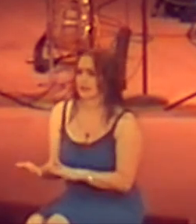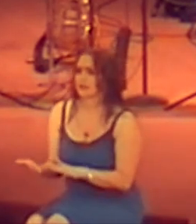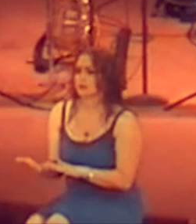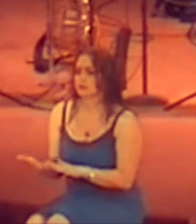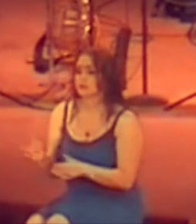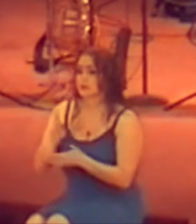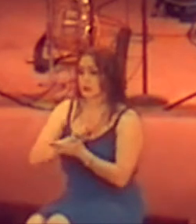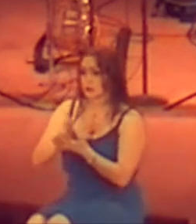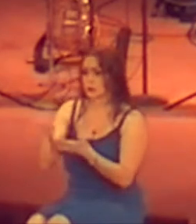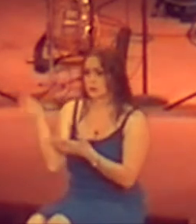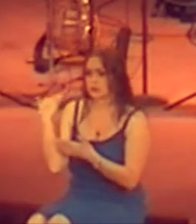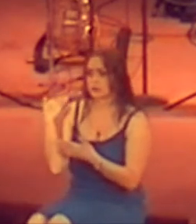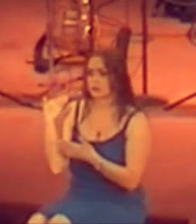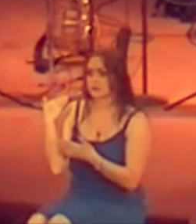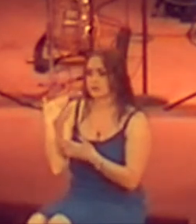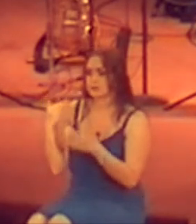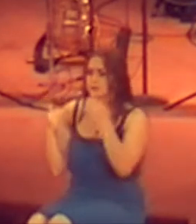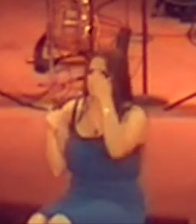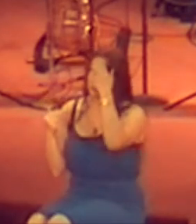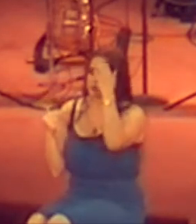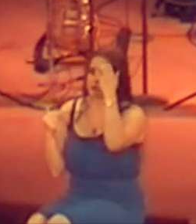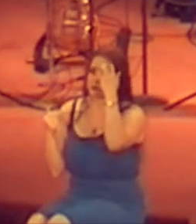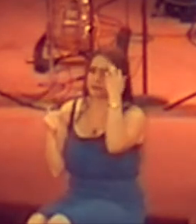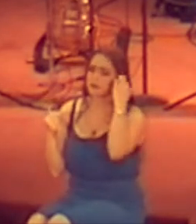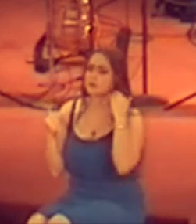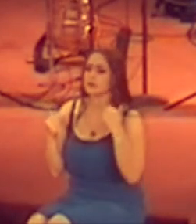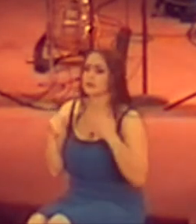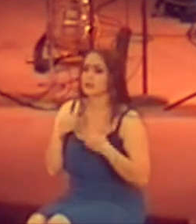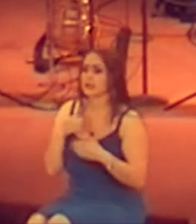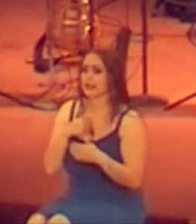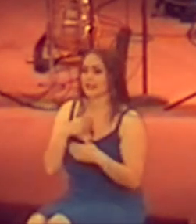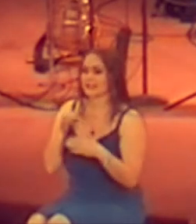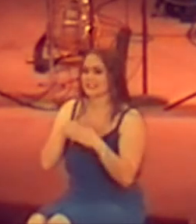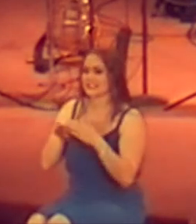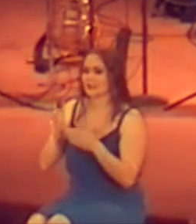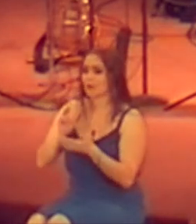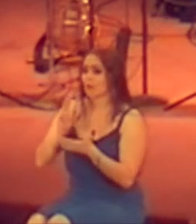2 weeks ago, I was on my fourth camp week.